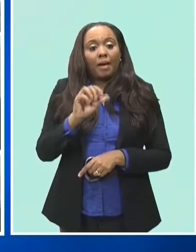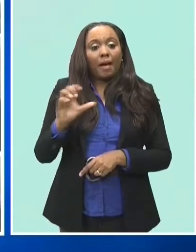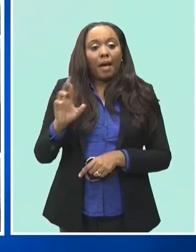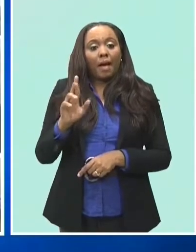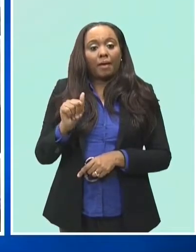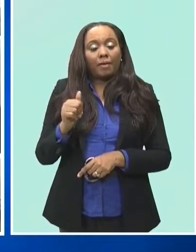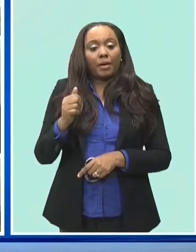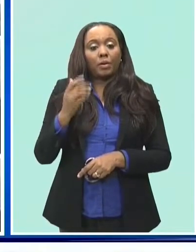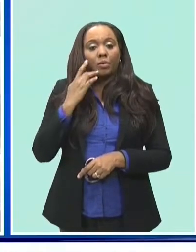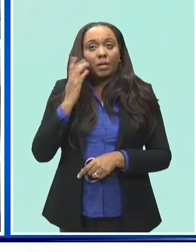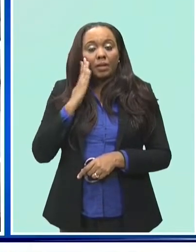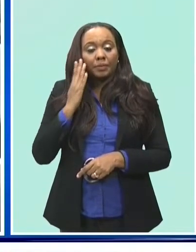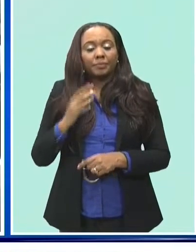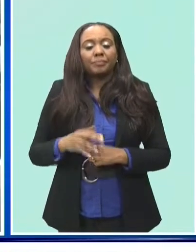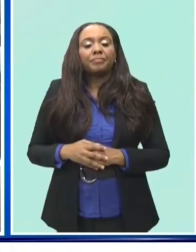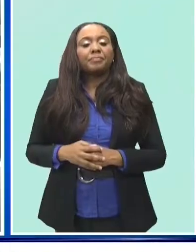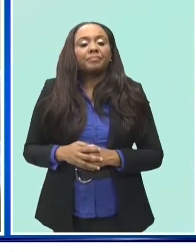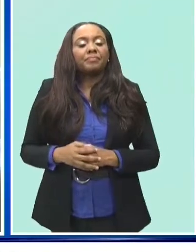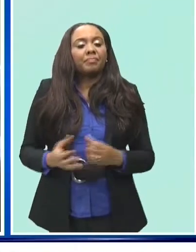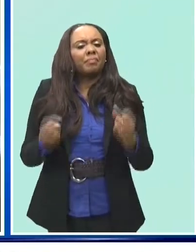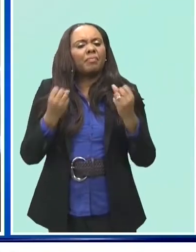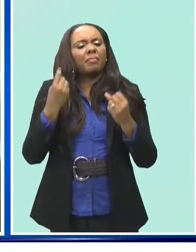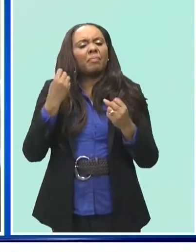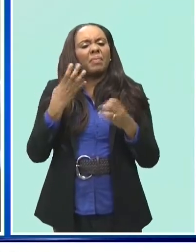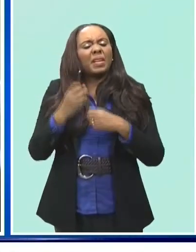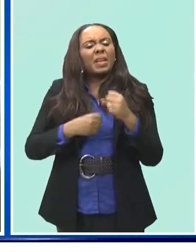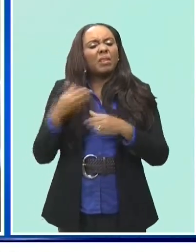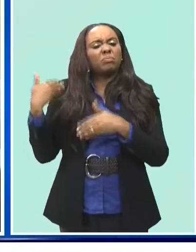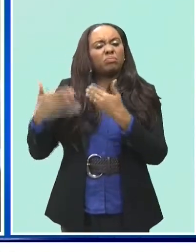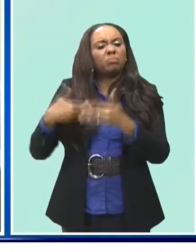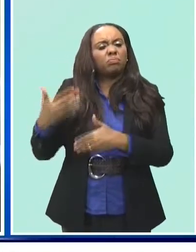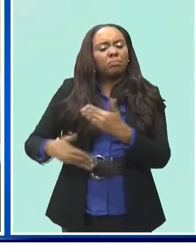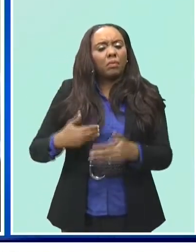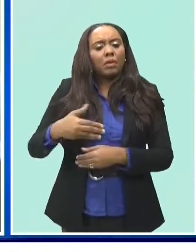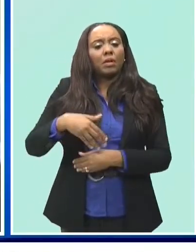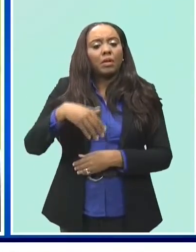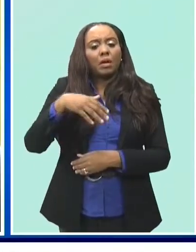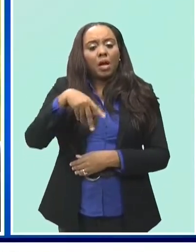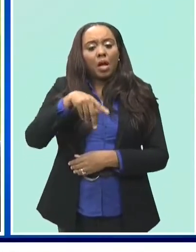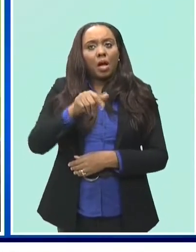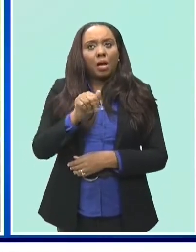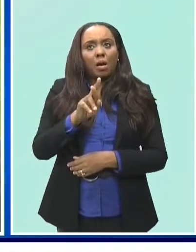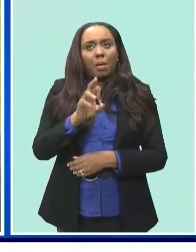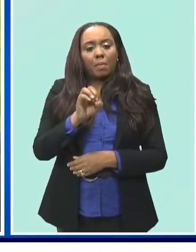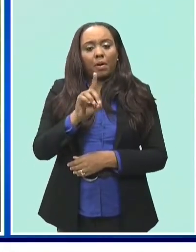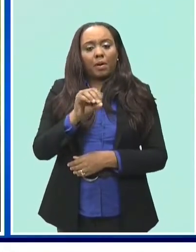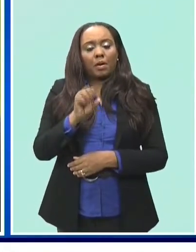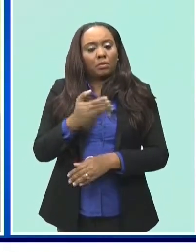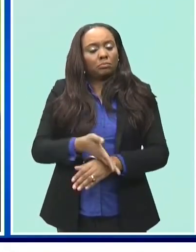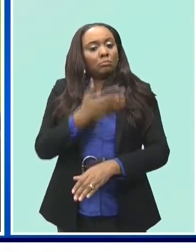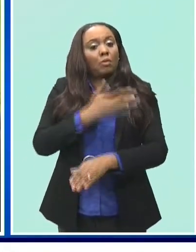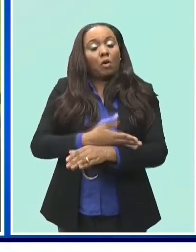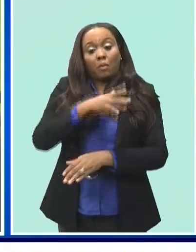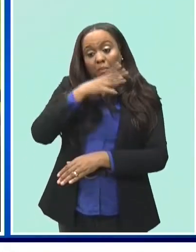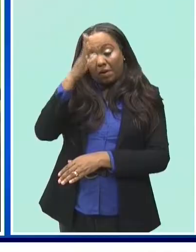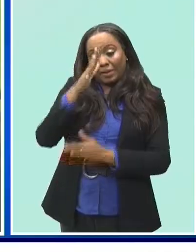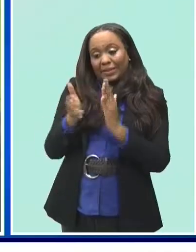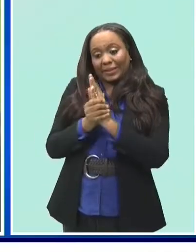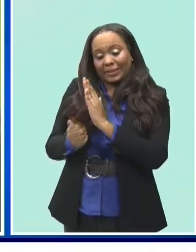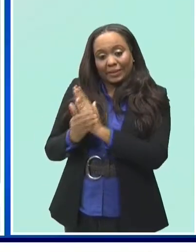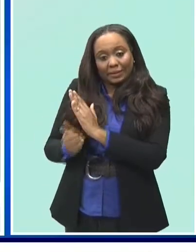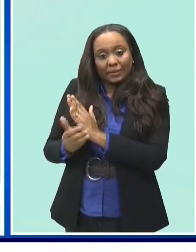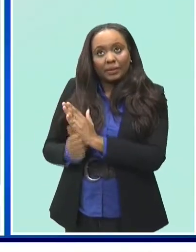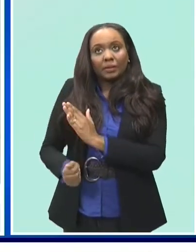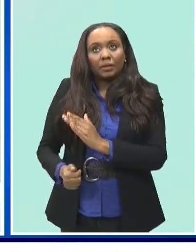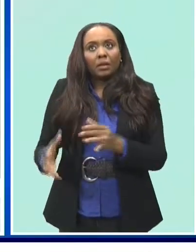years, Parados has been carrying out its mandate of improving parenting skills and family life in Barbados. It continues to provide